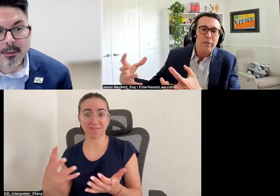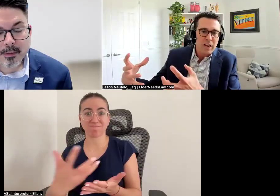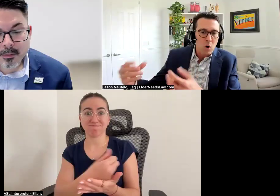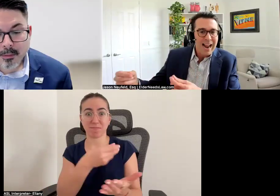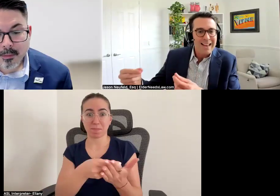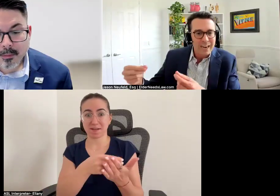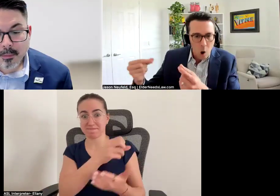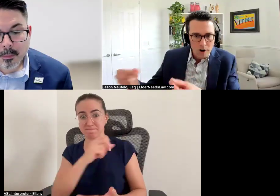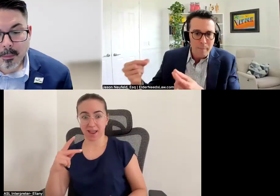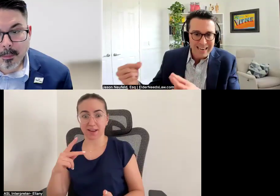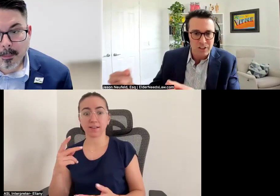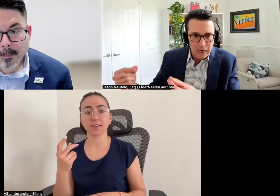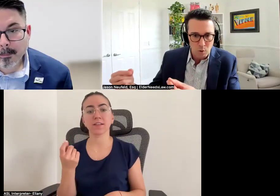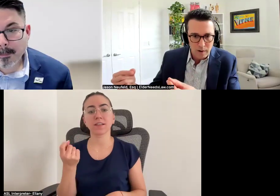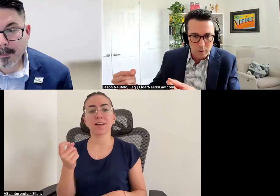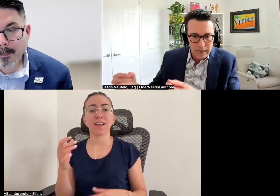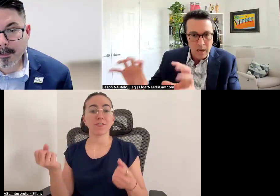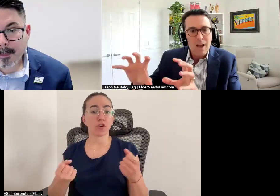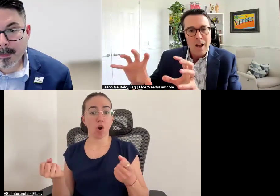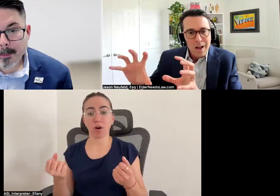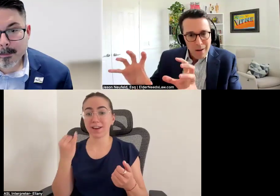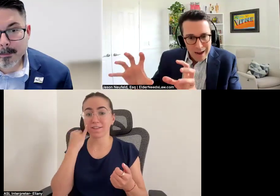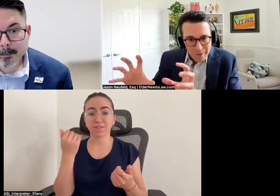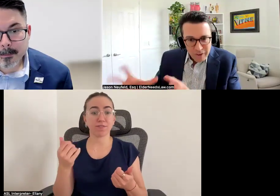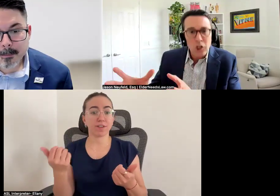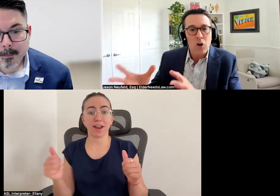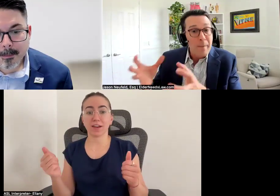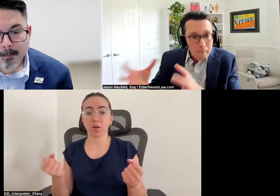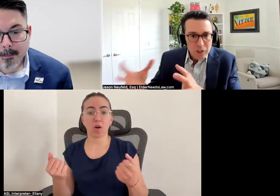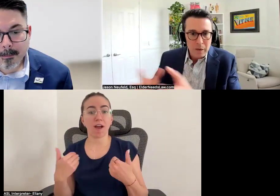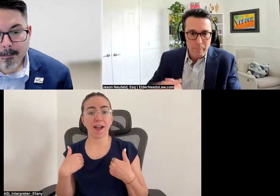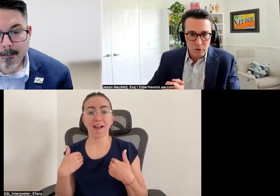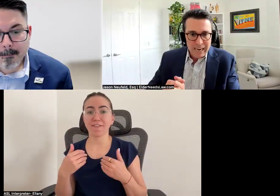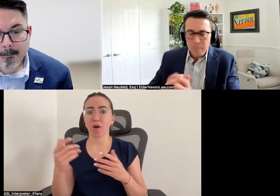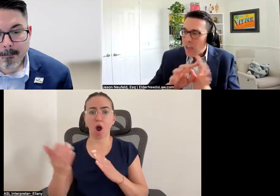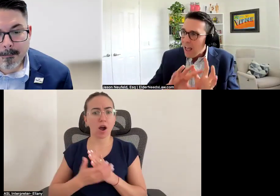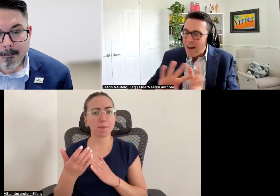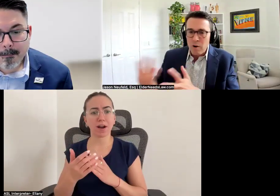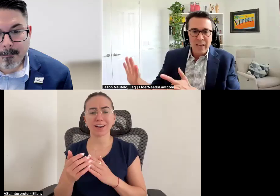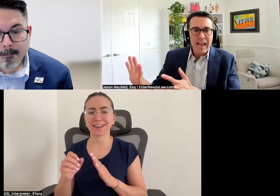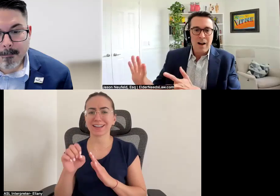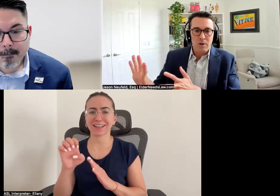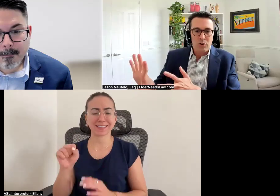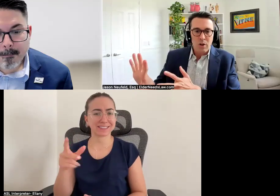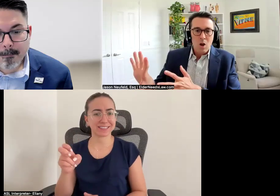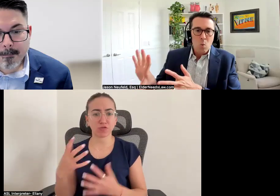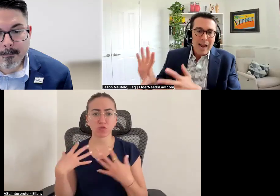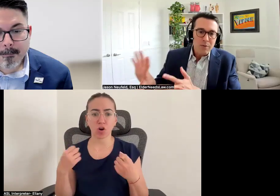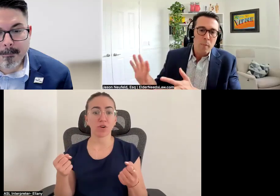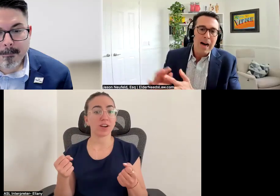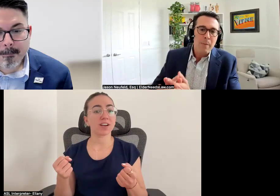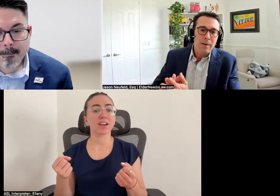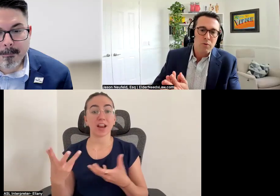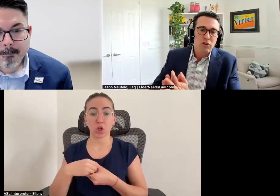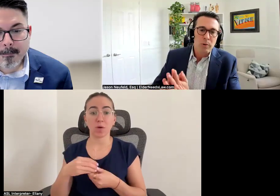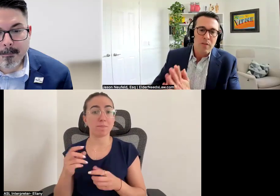we're using a vehicle that has an automatic estate recovery feature that must be built in, everything else we have